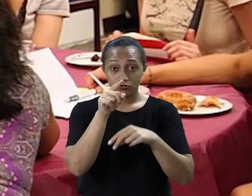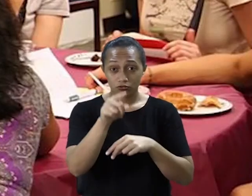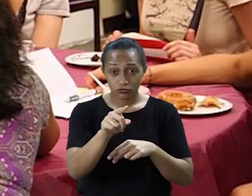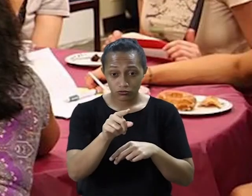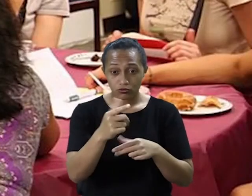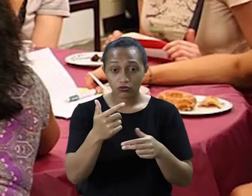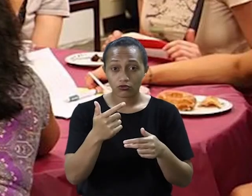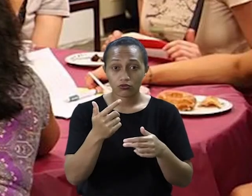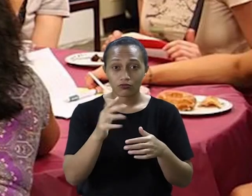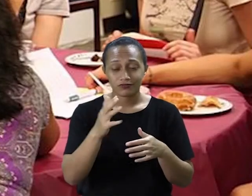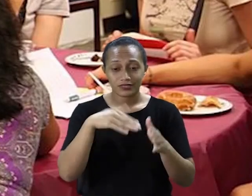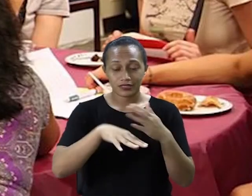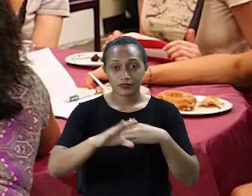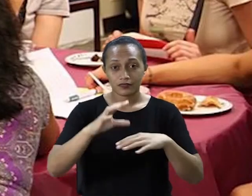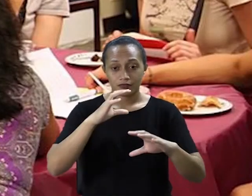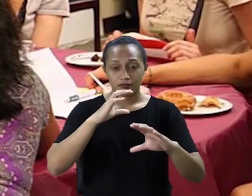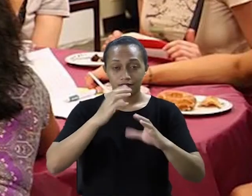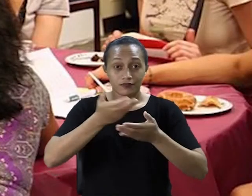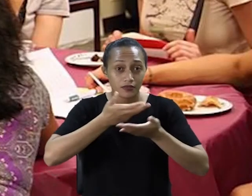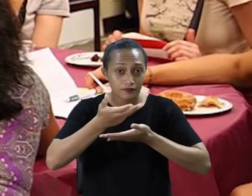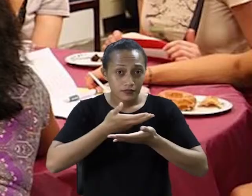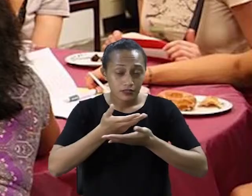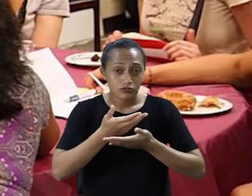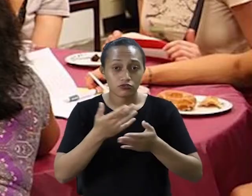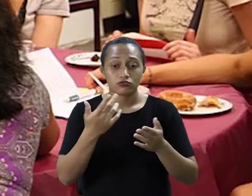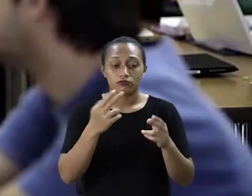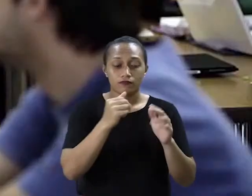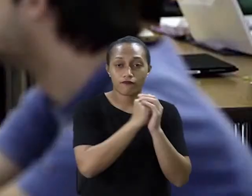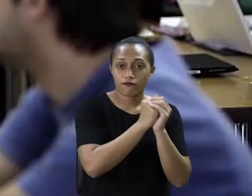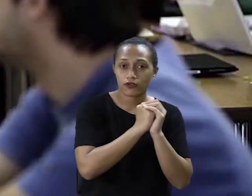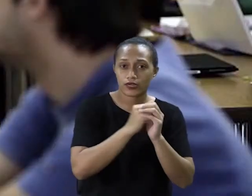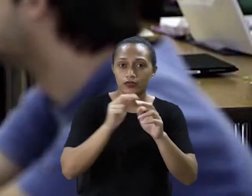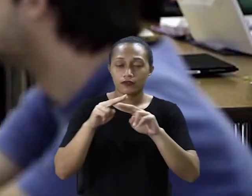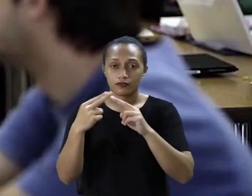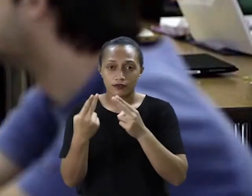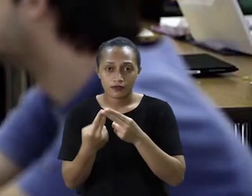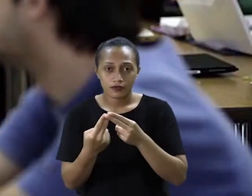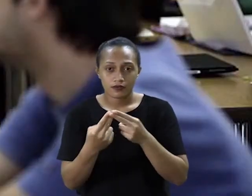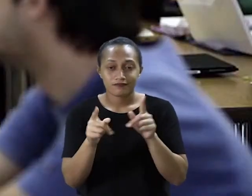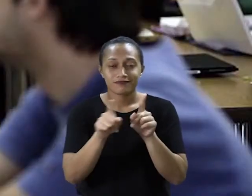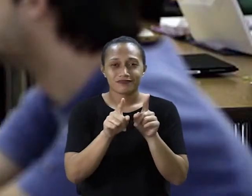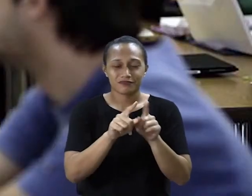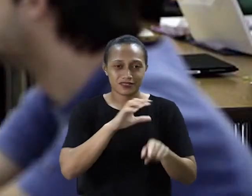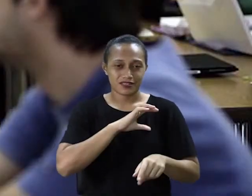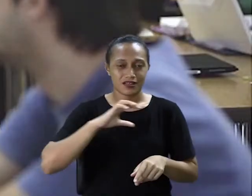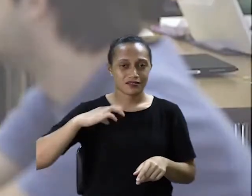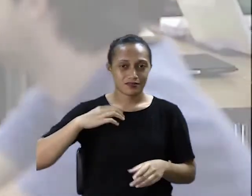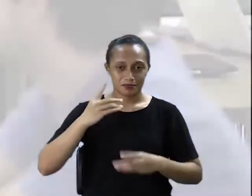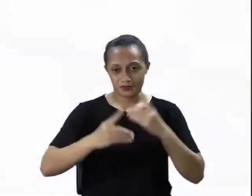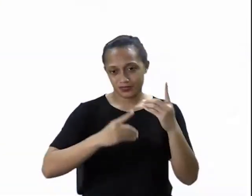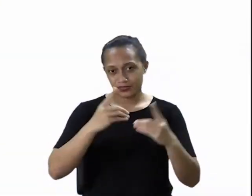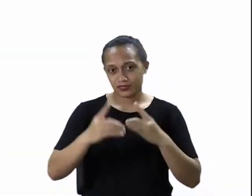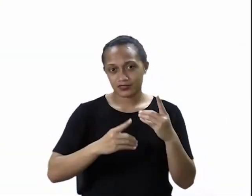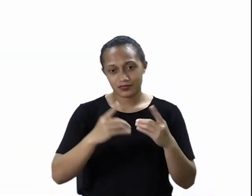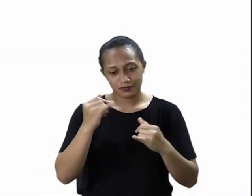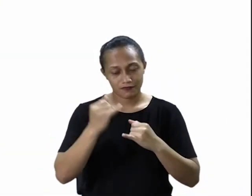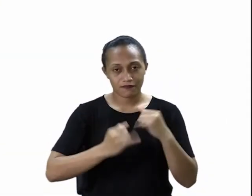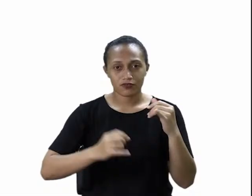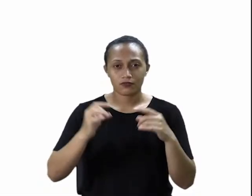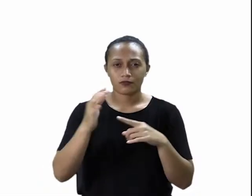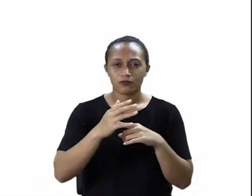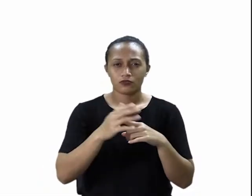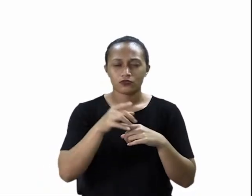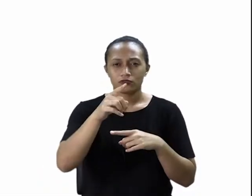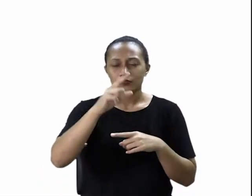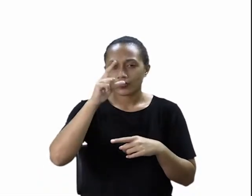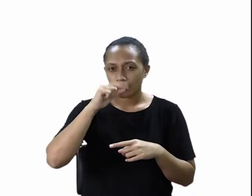or when you are in a conversation with a friend or family, or even in a class meeting, it is very important that